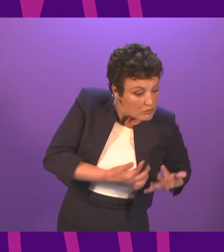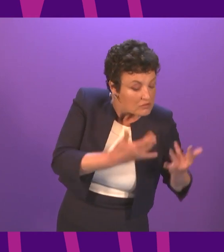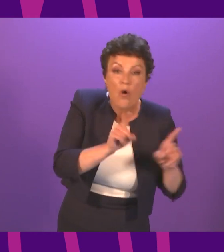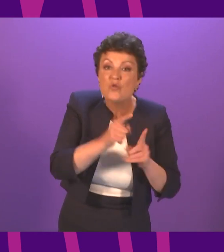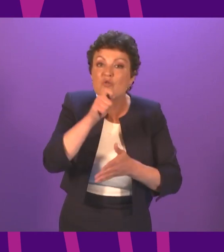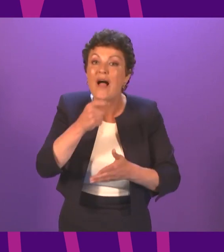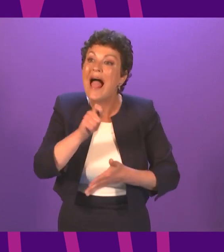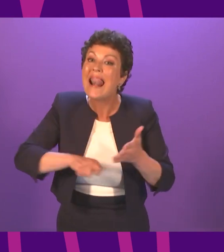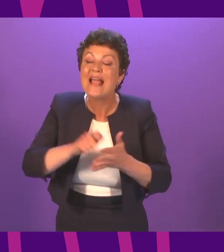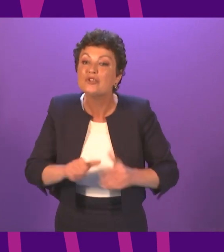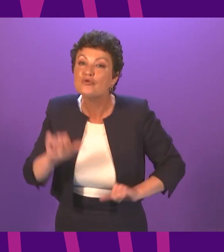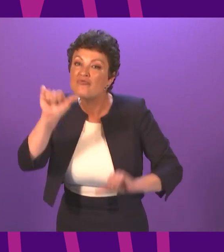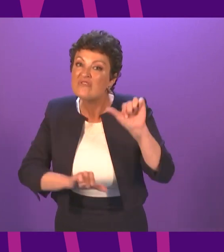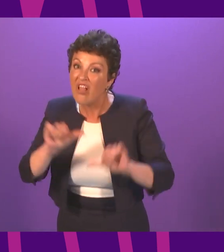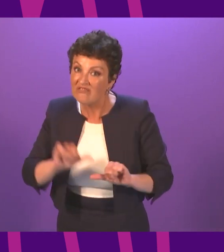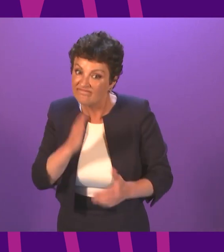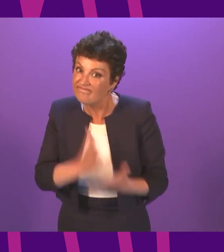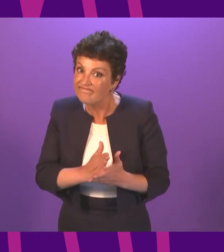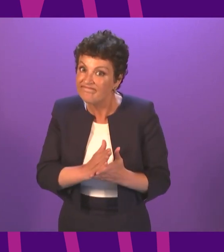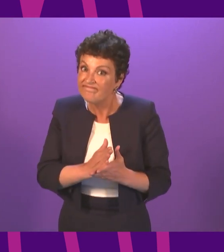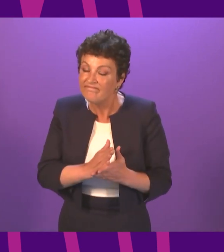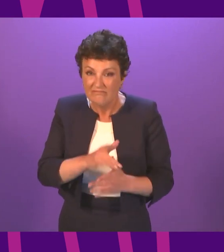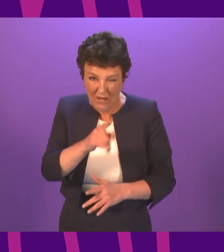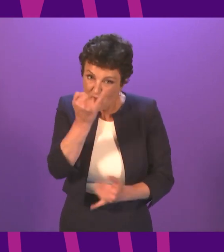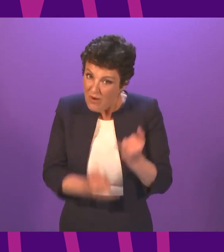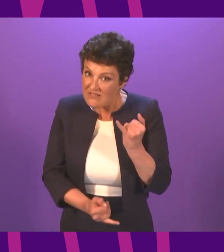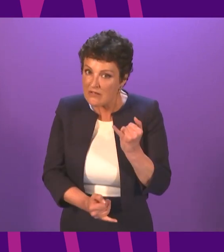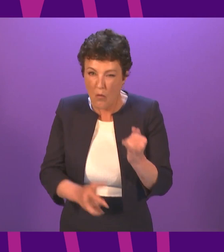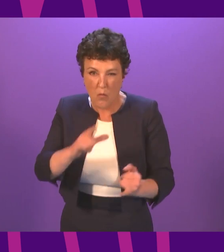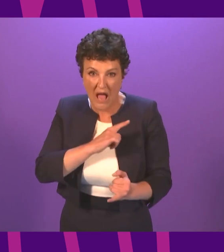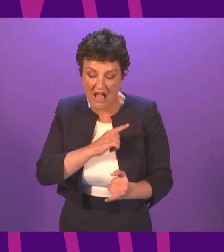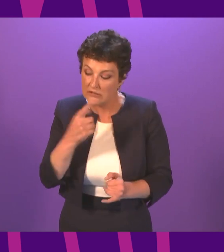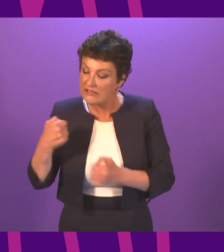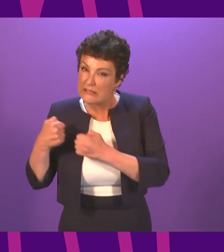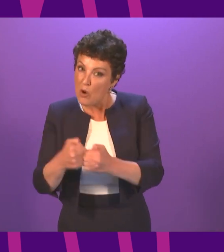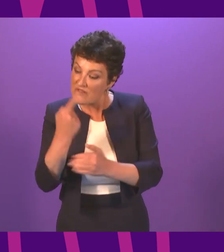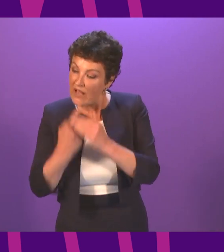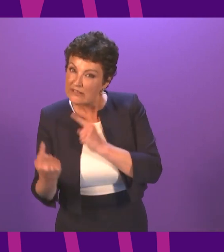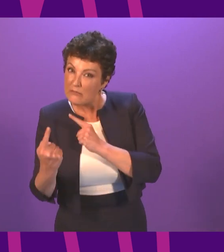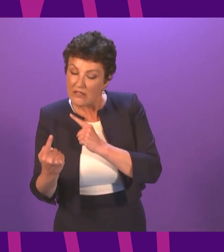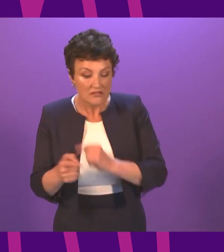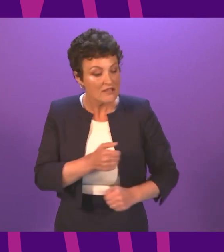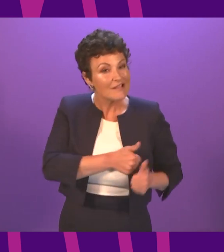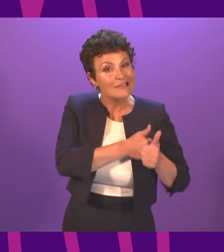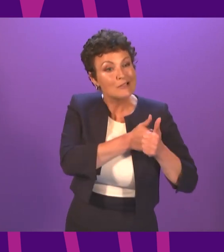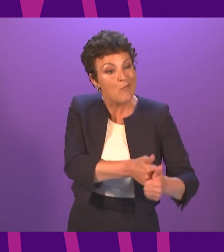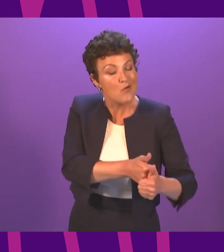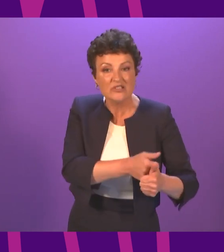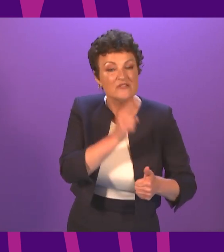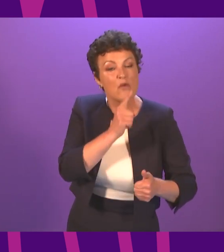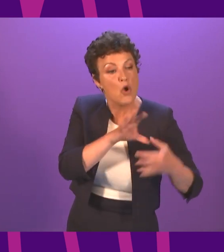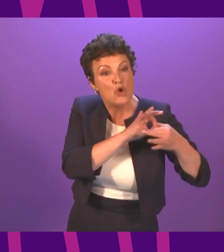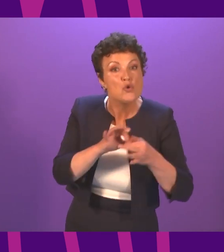results. But it's worse than that. Hardened supporters on each side cannot understand each other